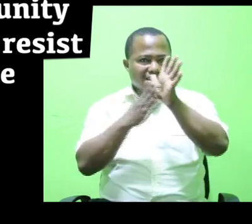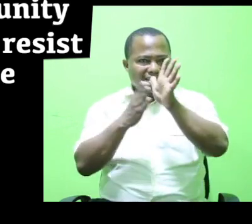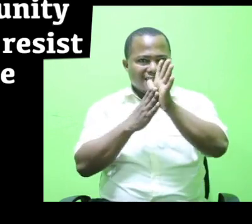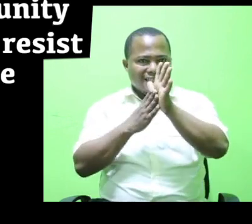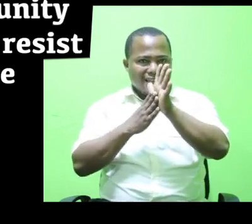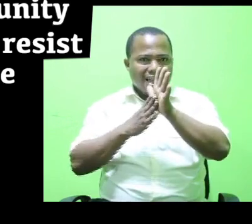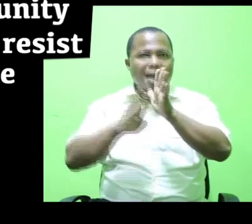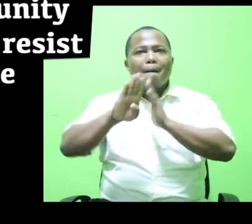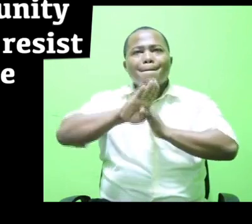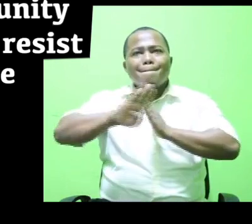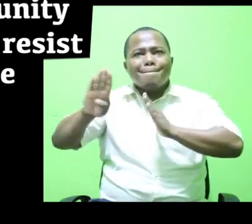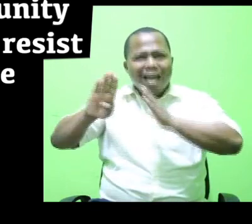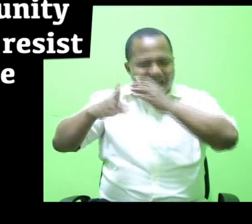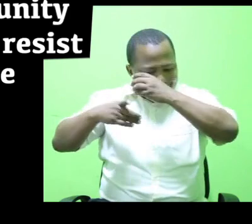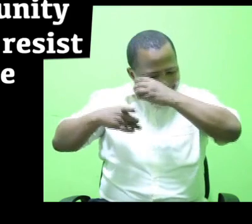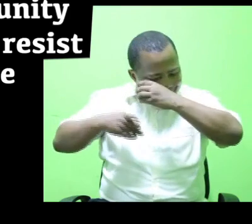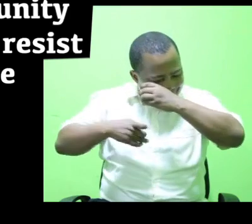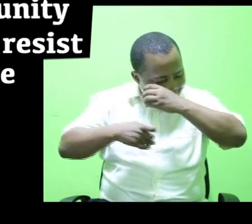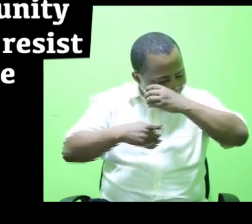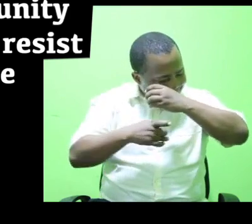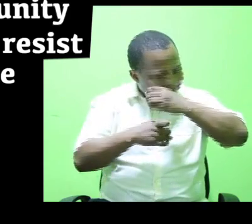Bacteria.